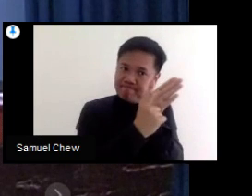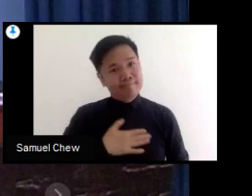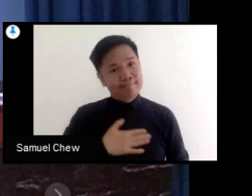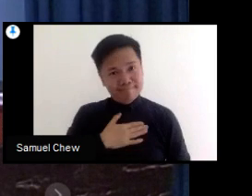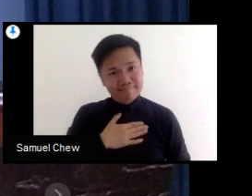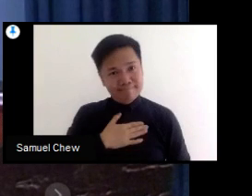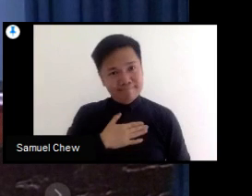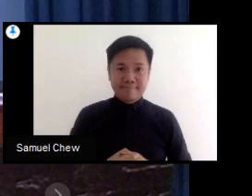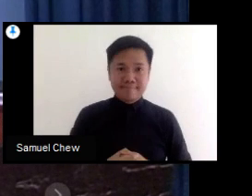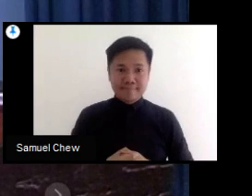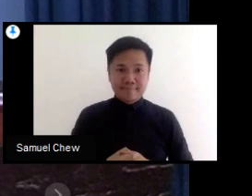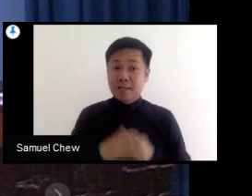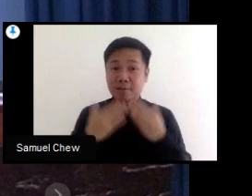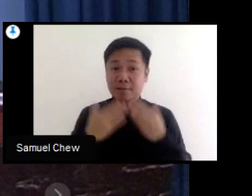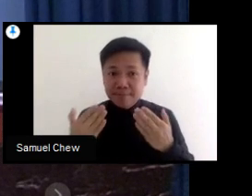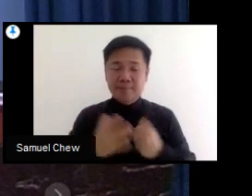Thank you very much. Thank you.